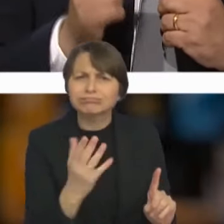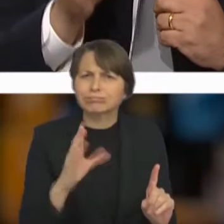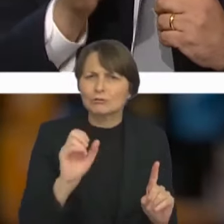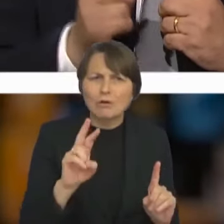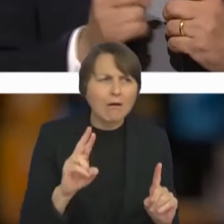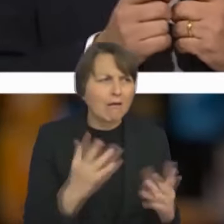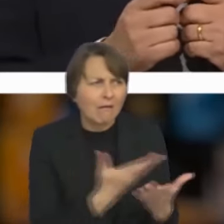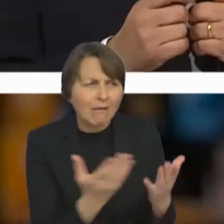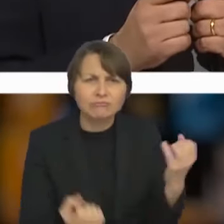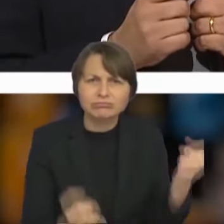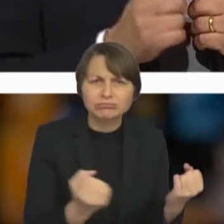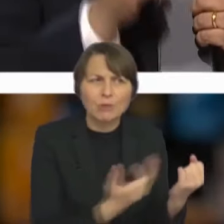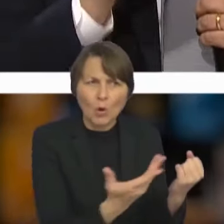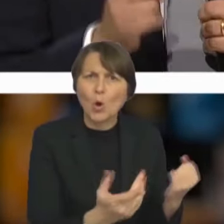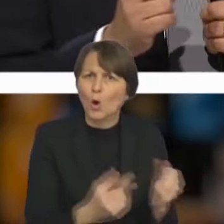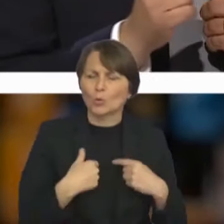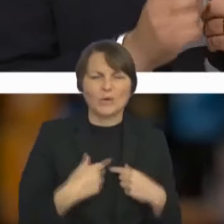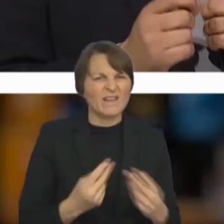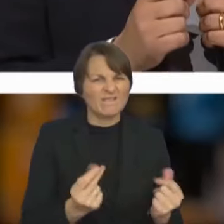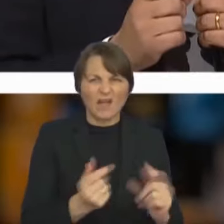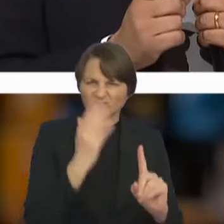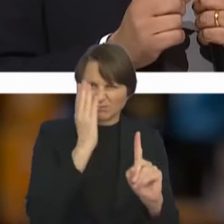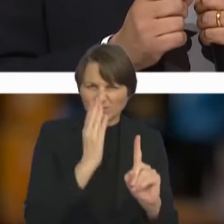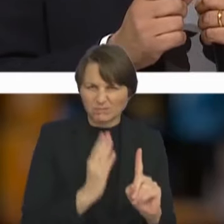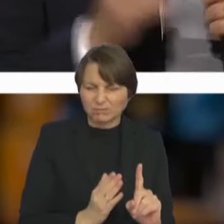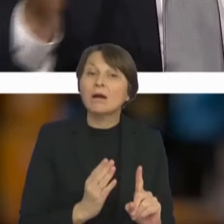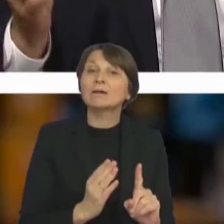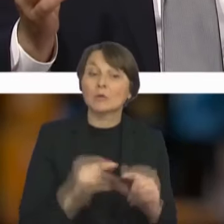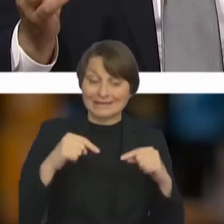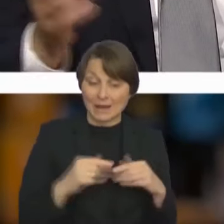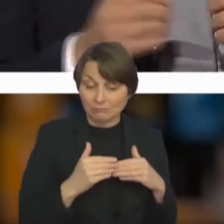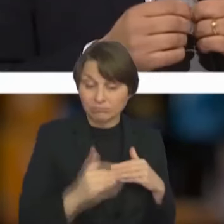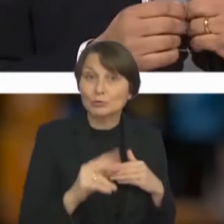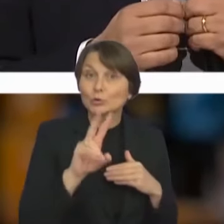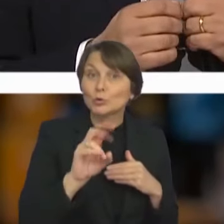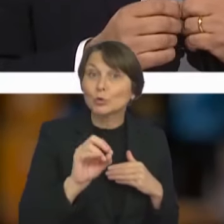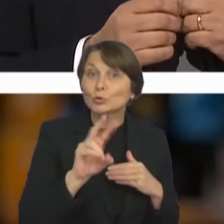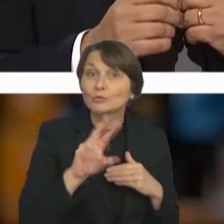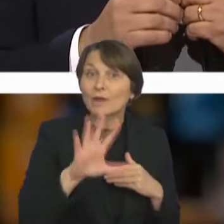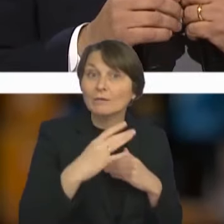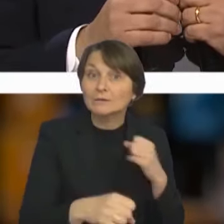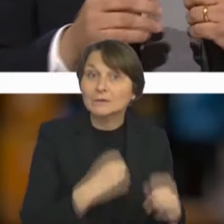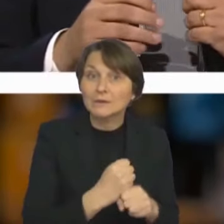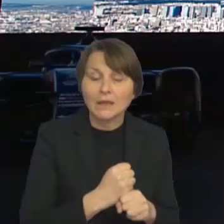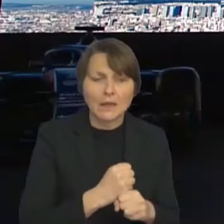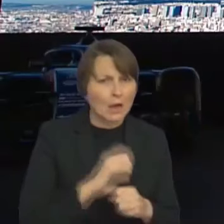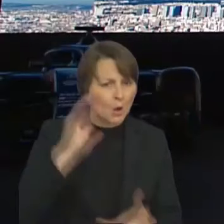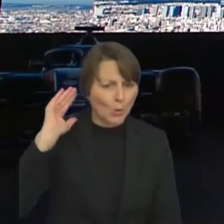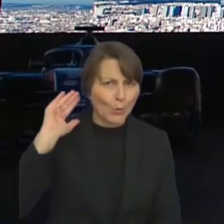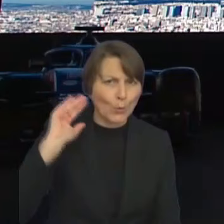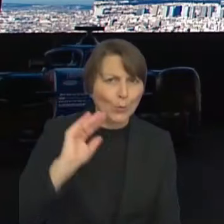in those terms between now and 2025. Our plants are cutting down on their carbon footprints year by